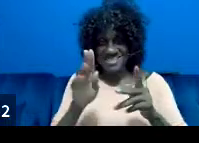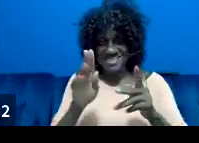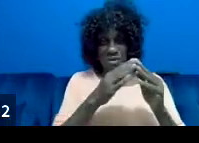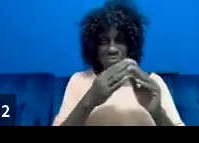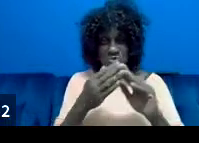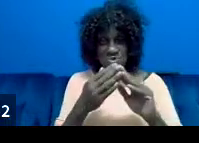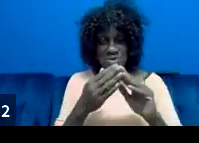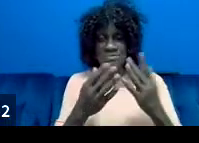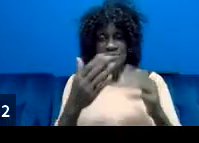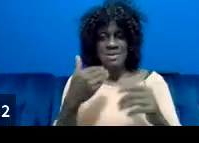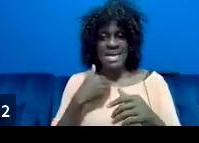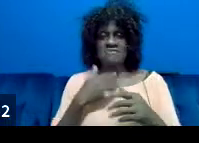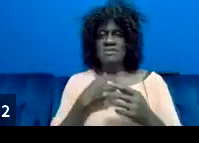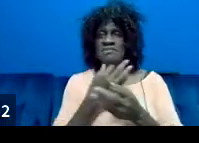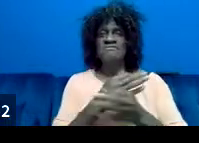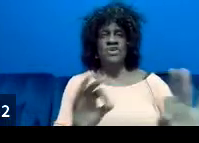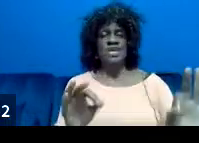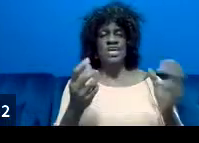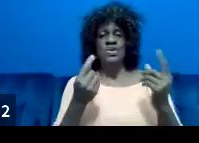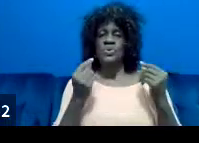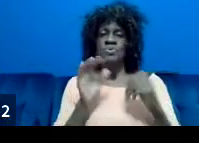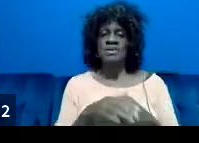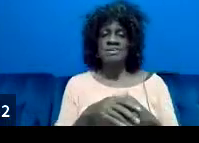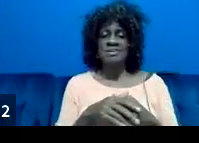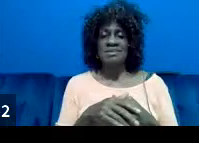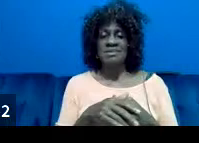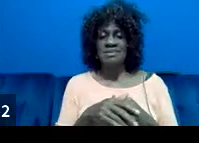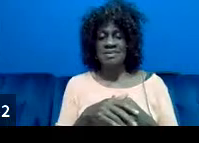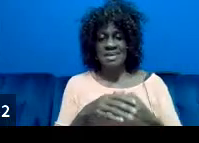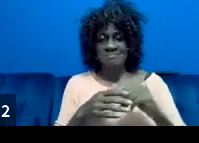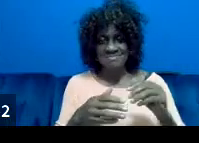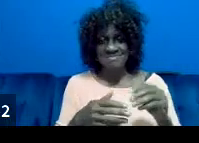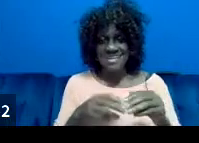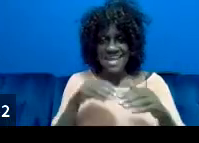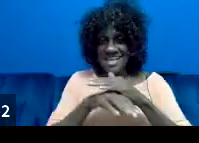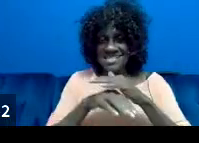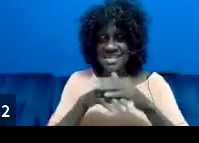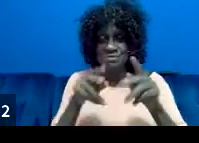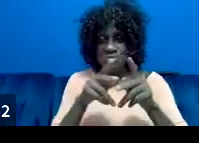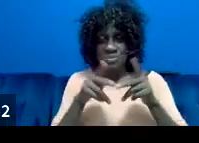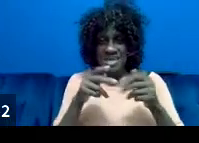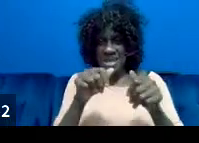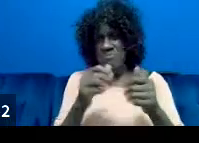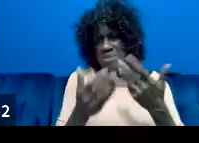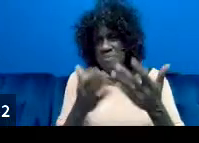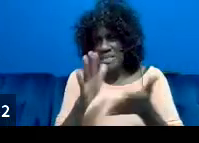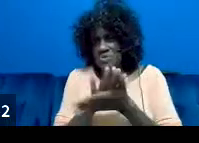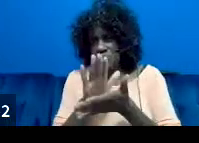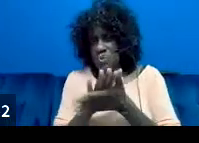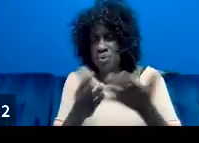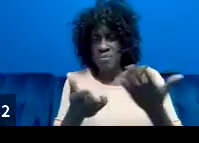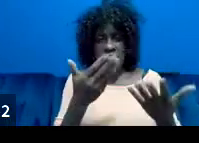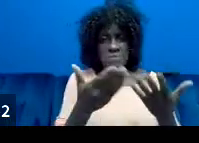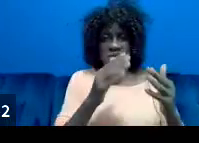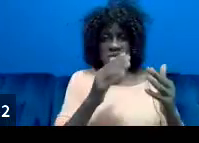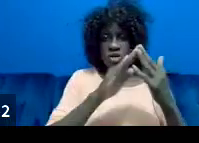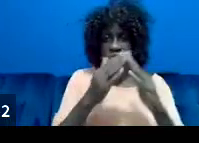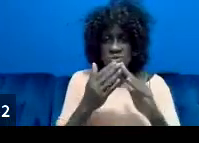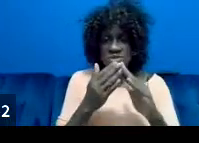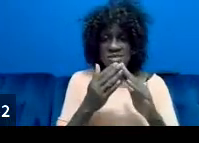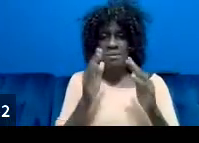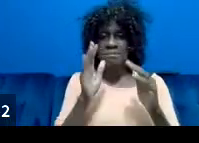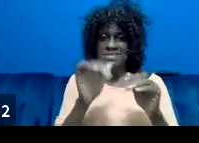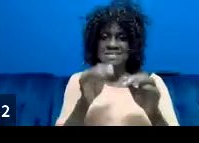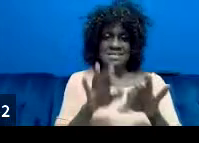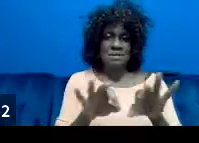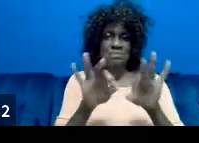have that type of freedom, an accessible play area. And it might be at their school, it might be in their community, but so